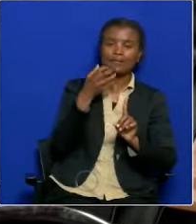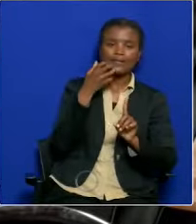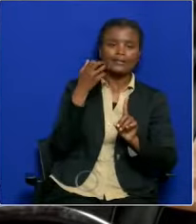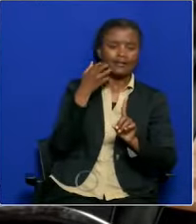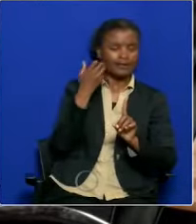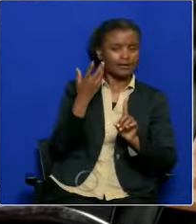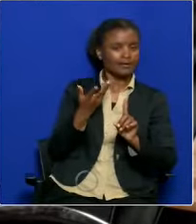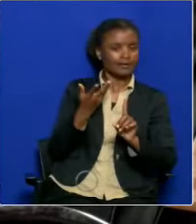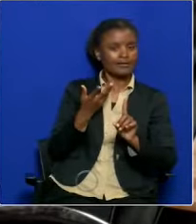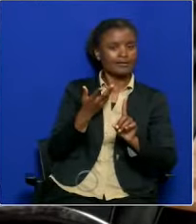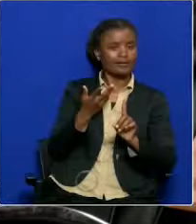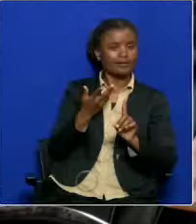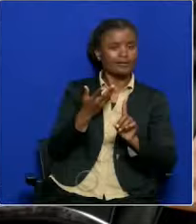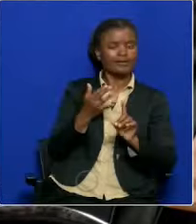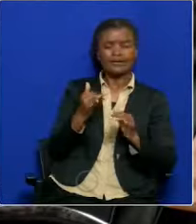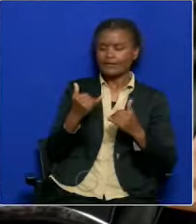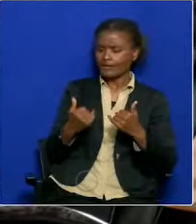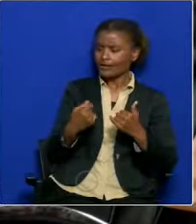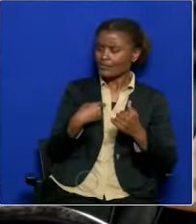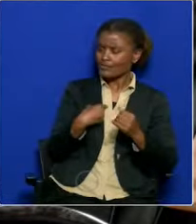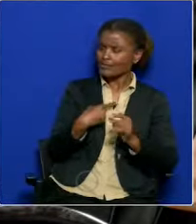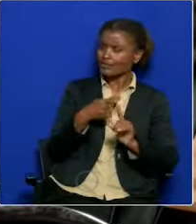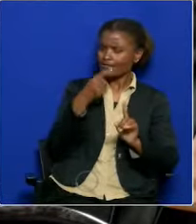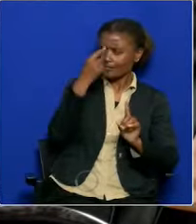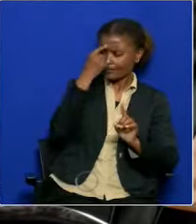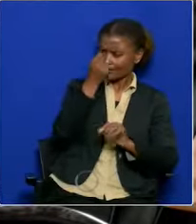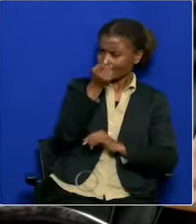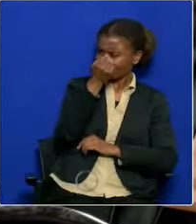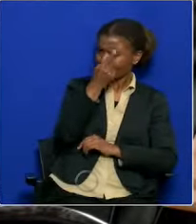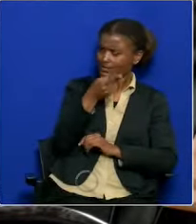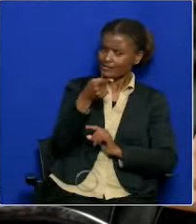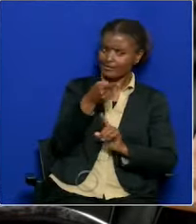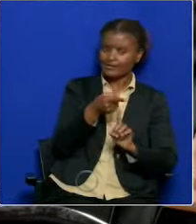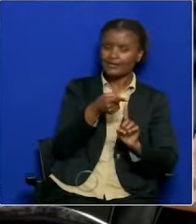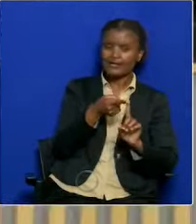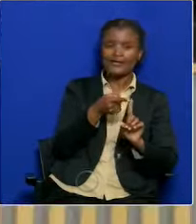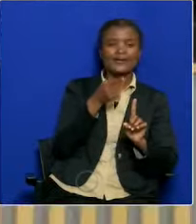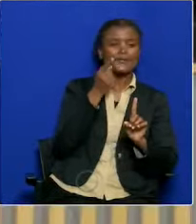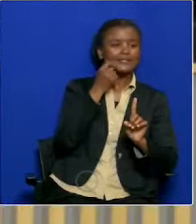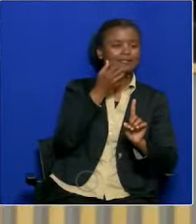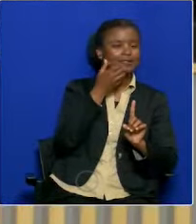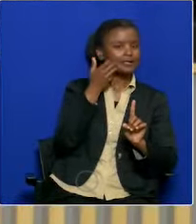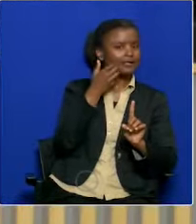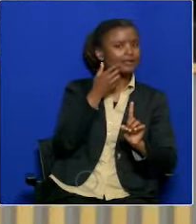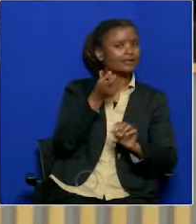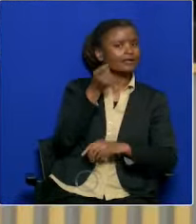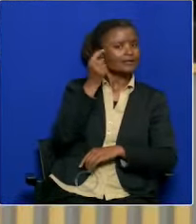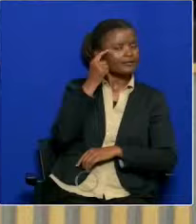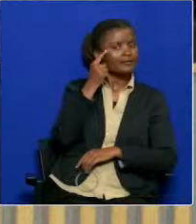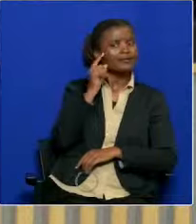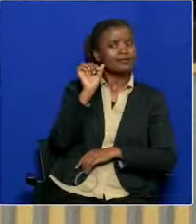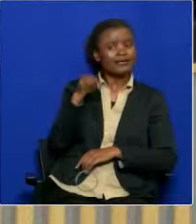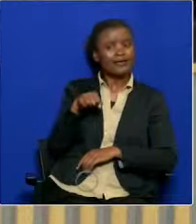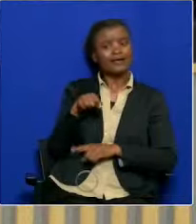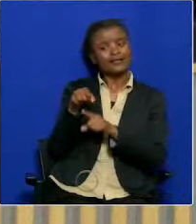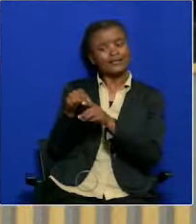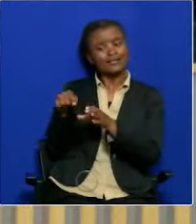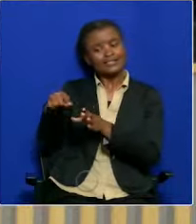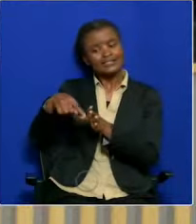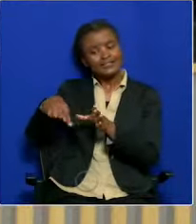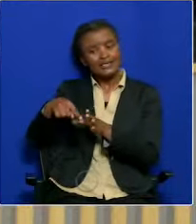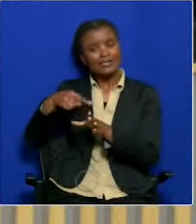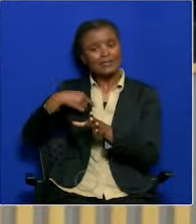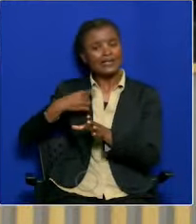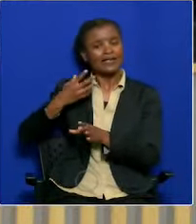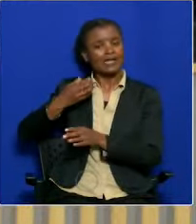why Mr. Matlala would think, I've got my person inside. I ask him for things, I tell him what I want, and he does